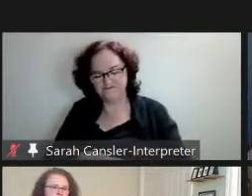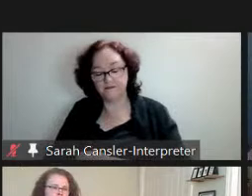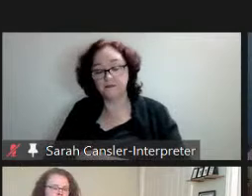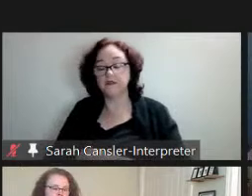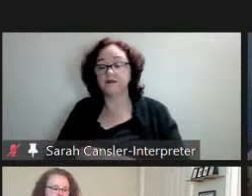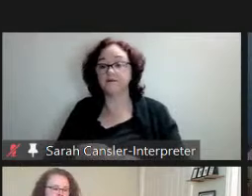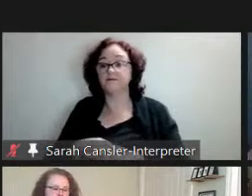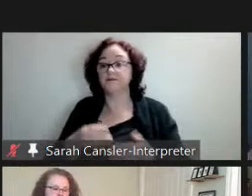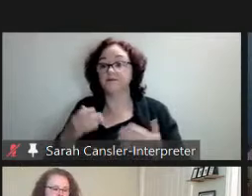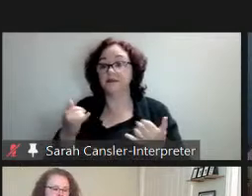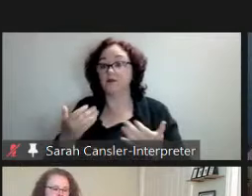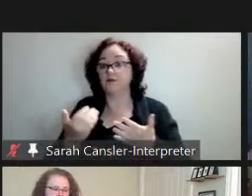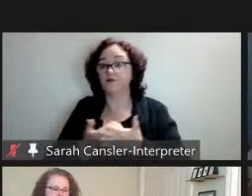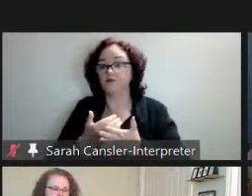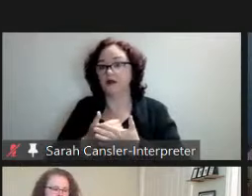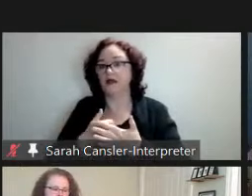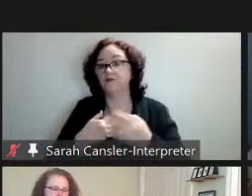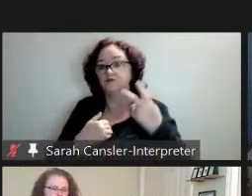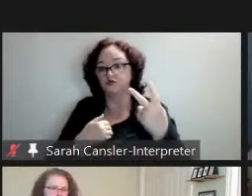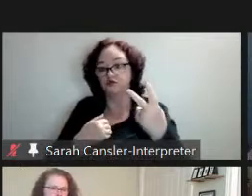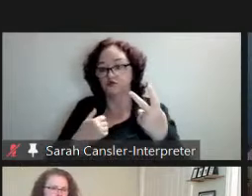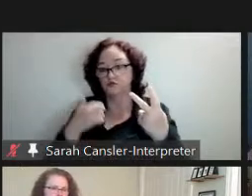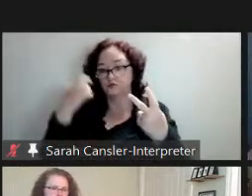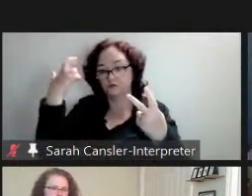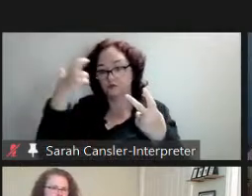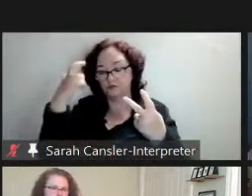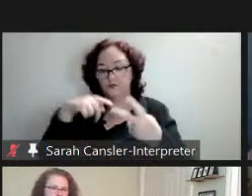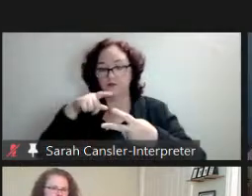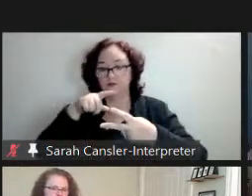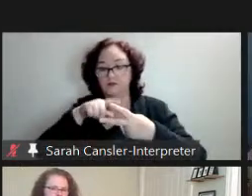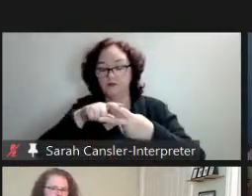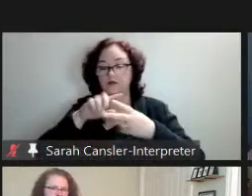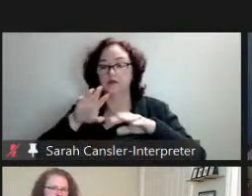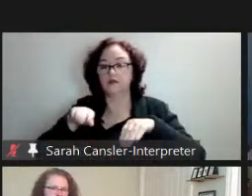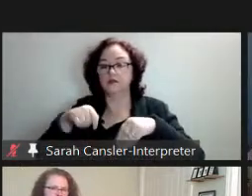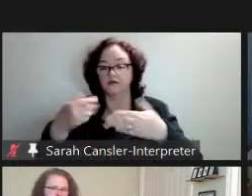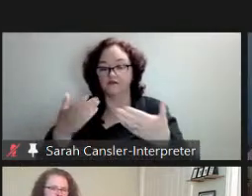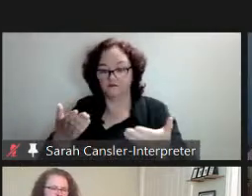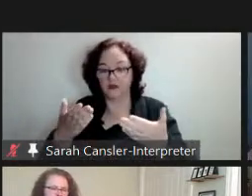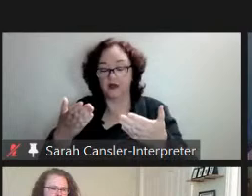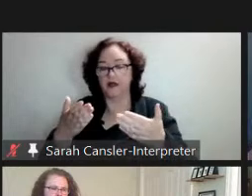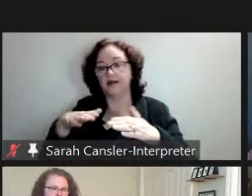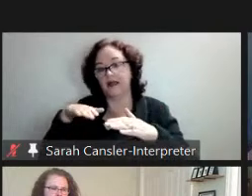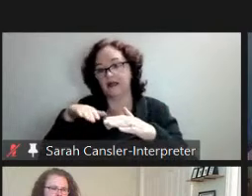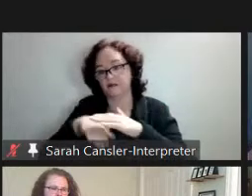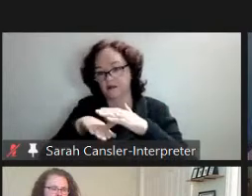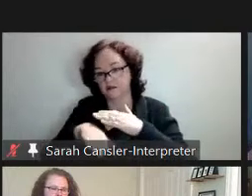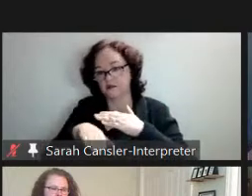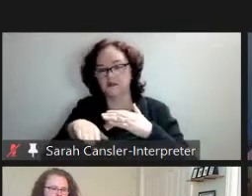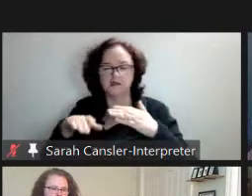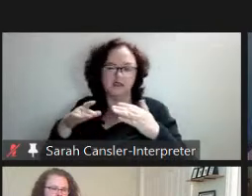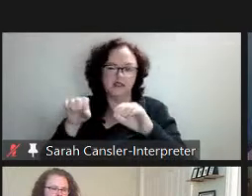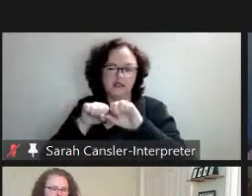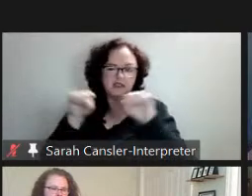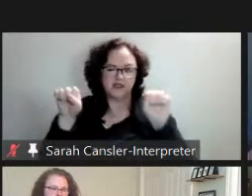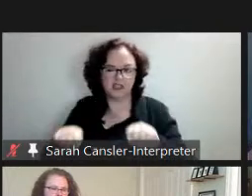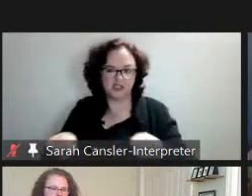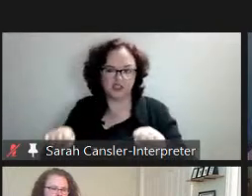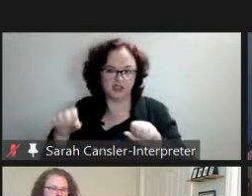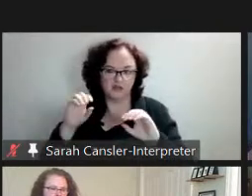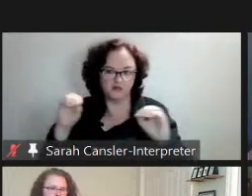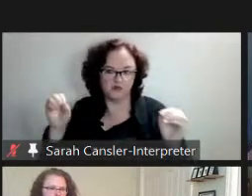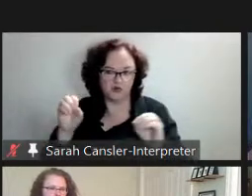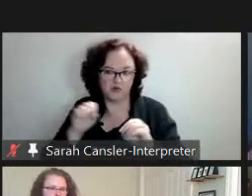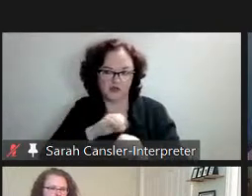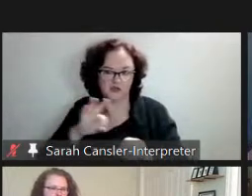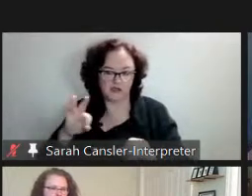is to provide access to unmanned or unstaffed stations, and then to make it more